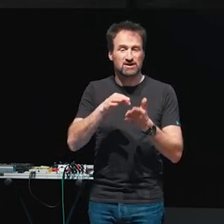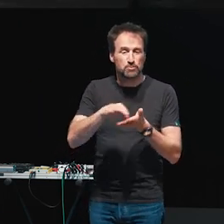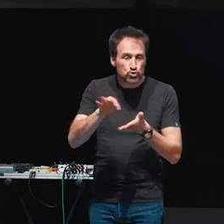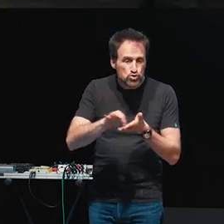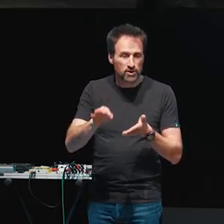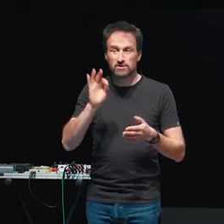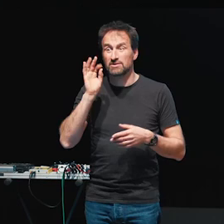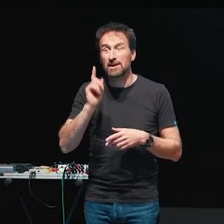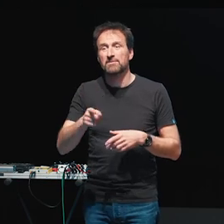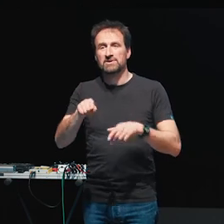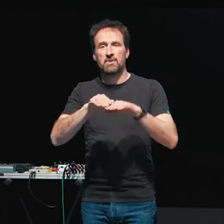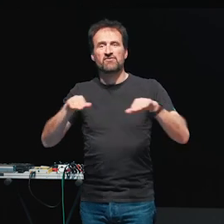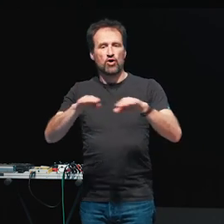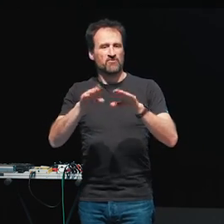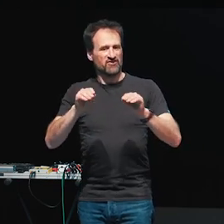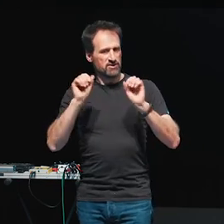itself.